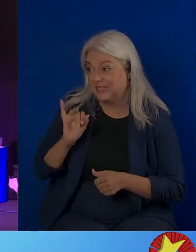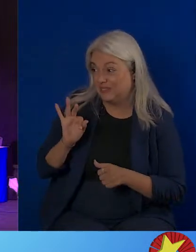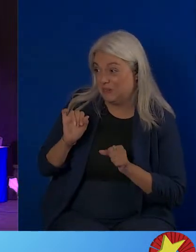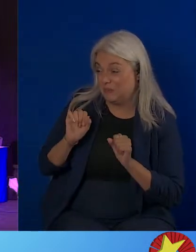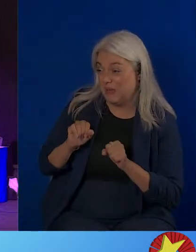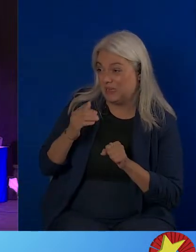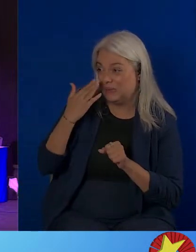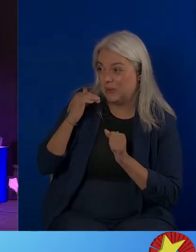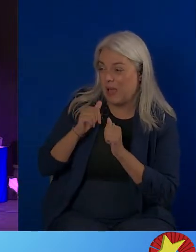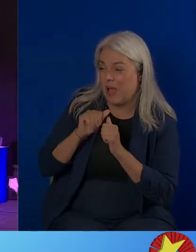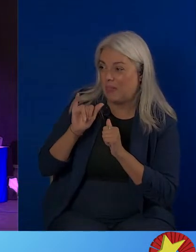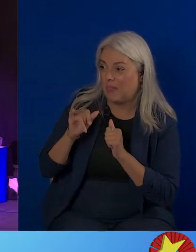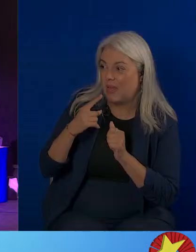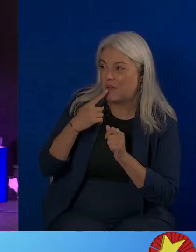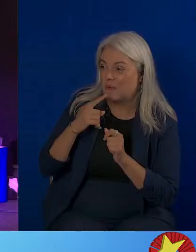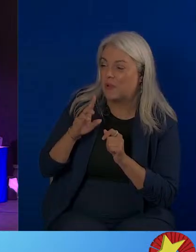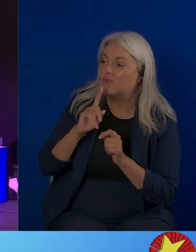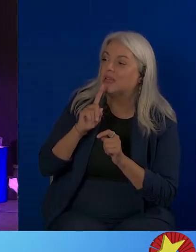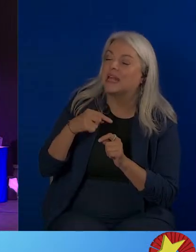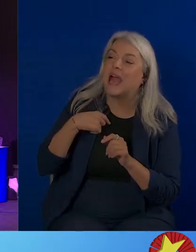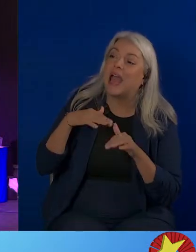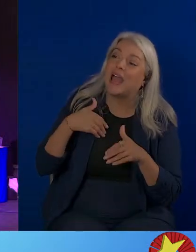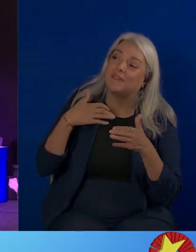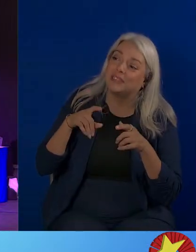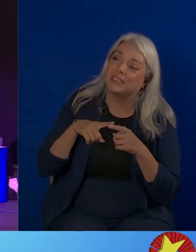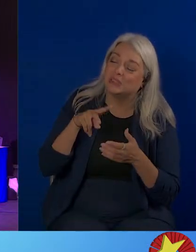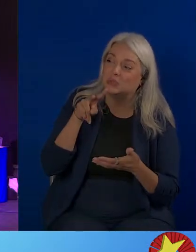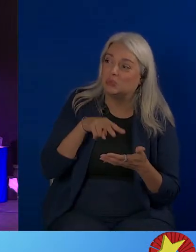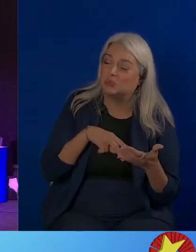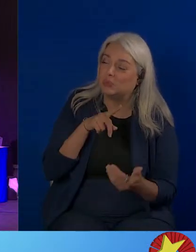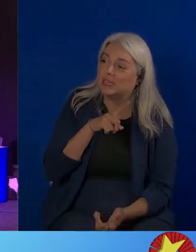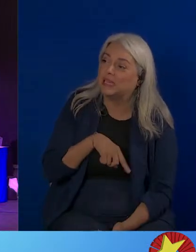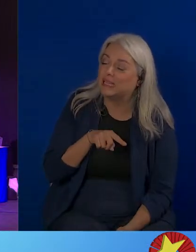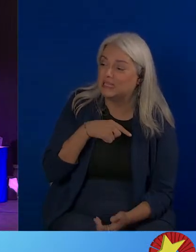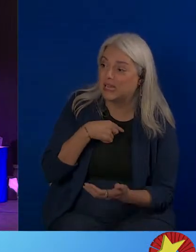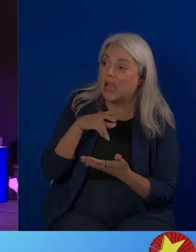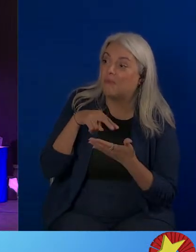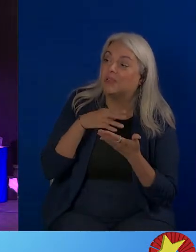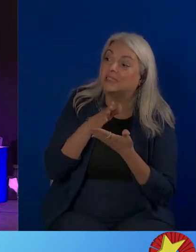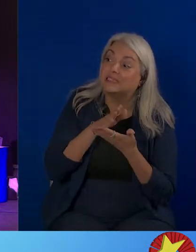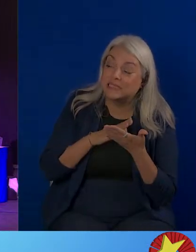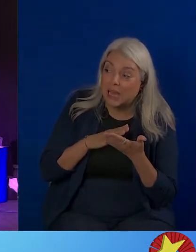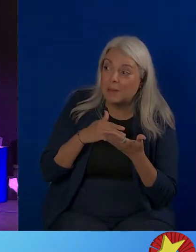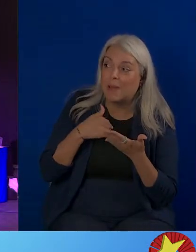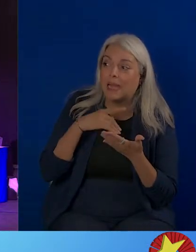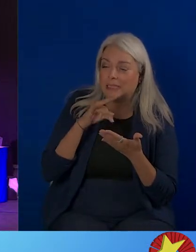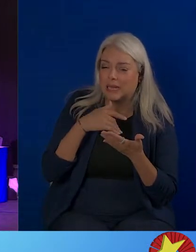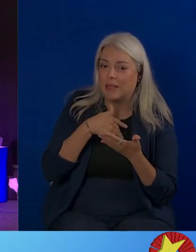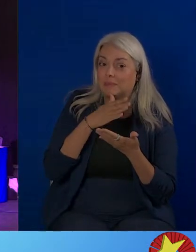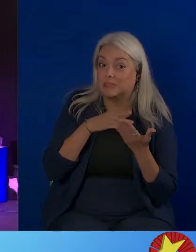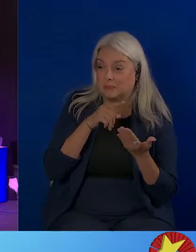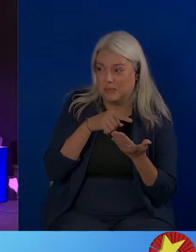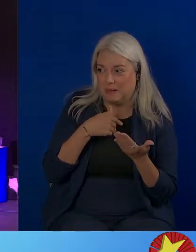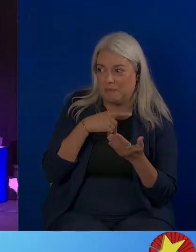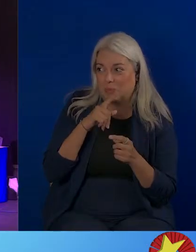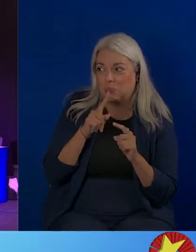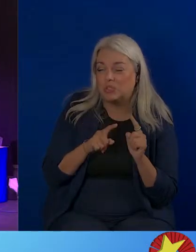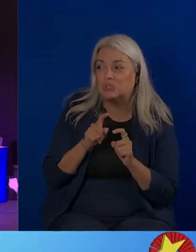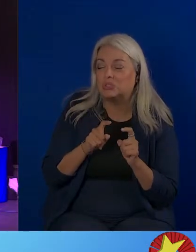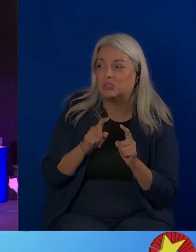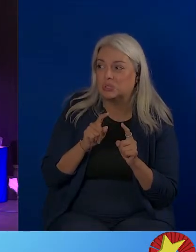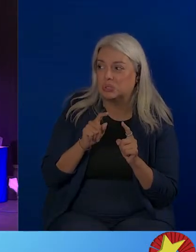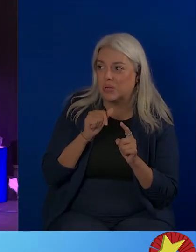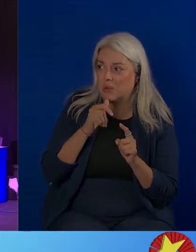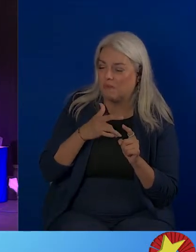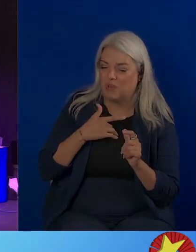I'm asking, what I'm saying is I haven't had a chance to read these. I've read some of them. I've had questions on some of them. I'm not